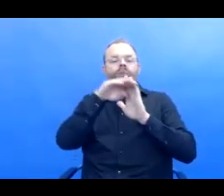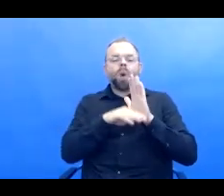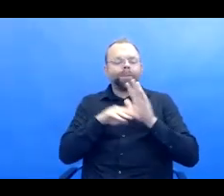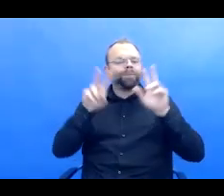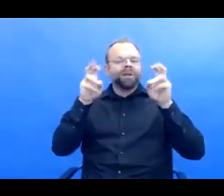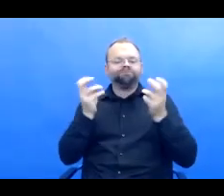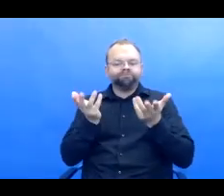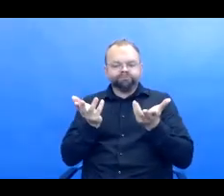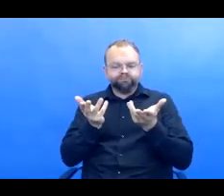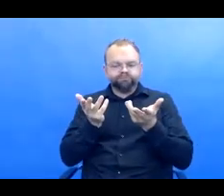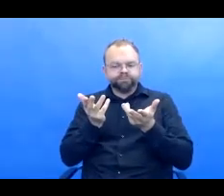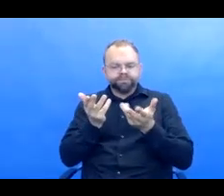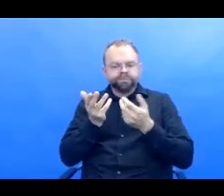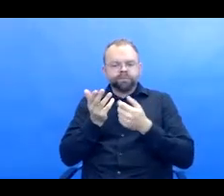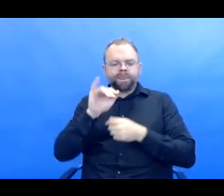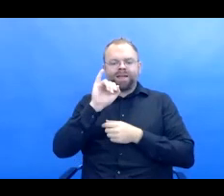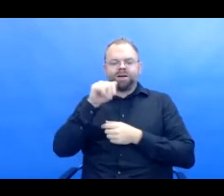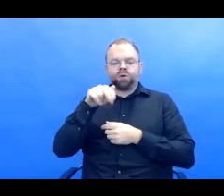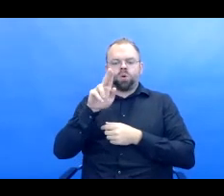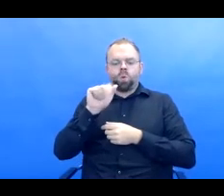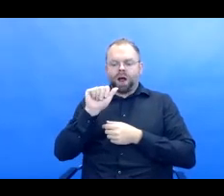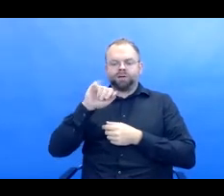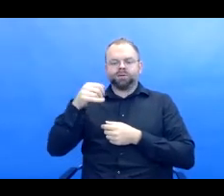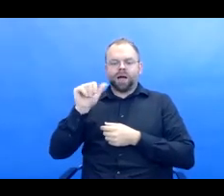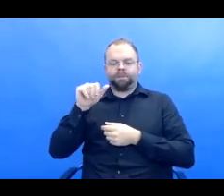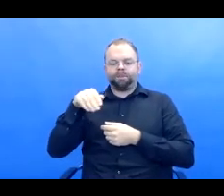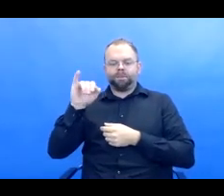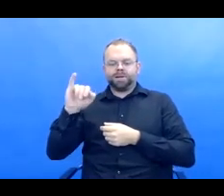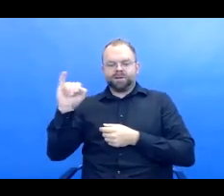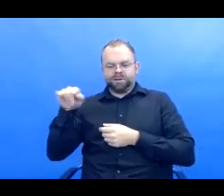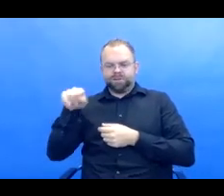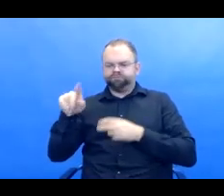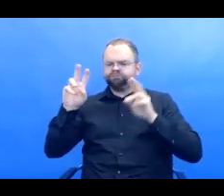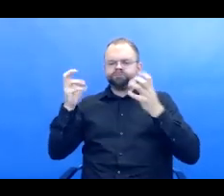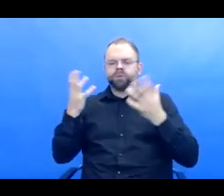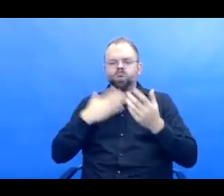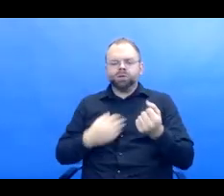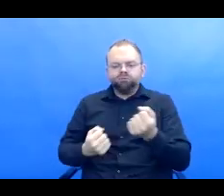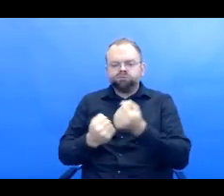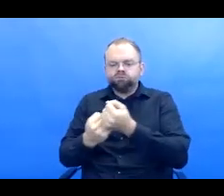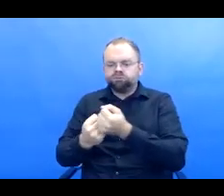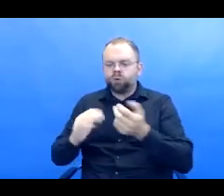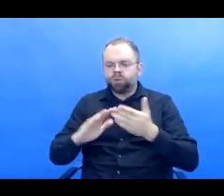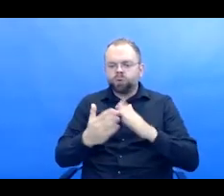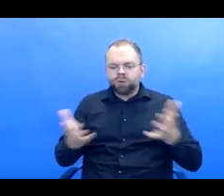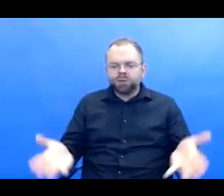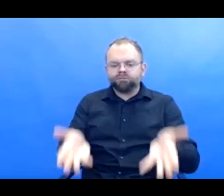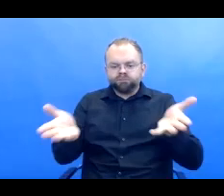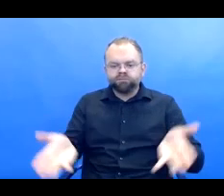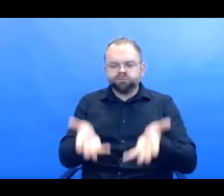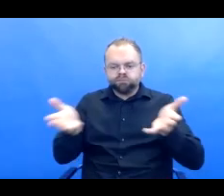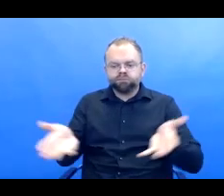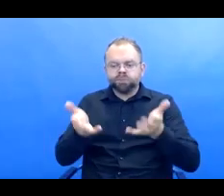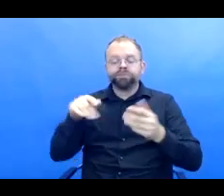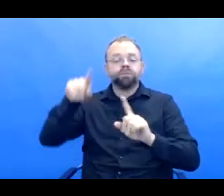and predictable cash transfer to poor and vulnerable households, as well as build their capacity. So